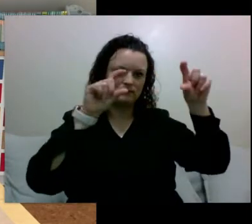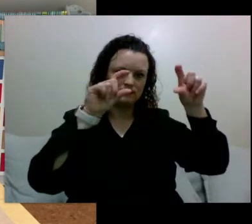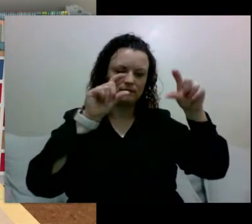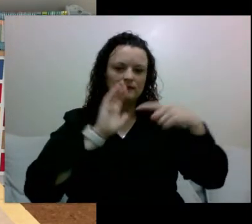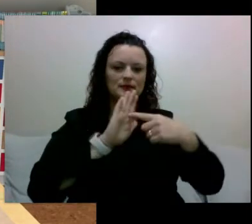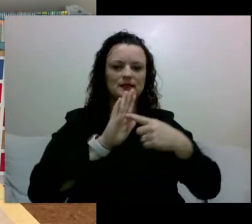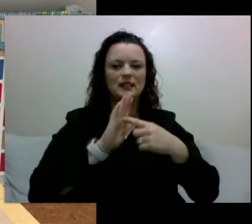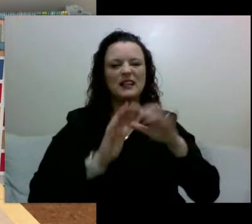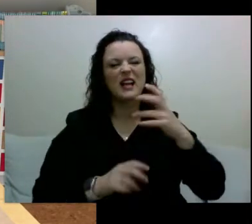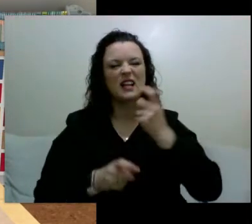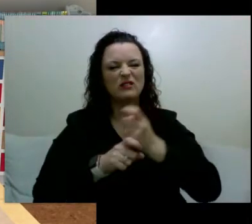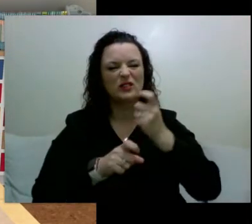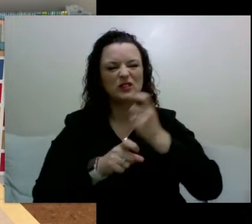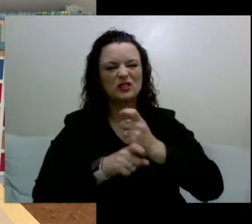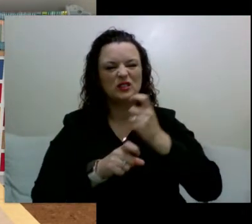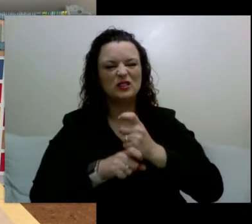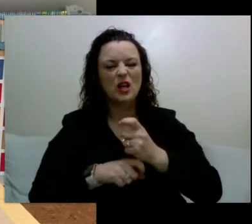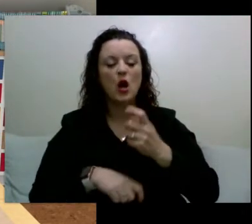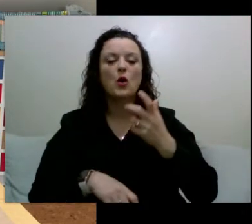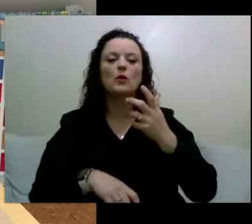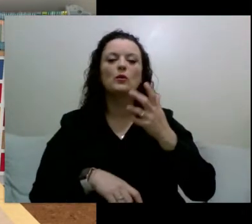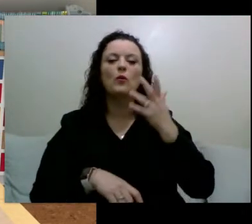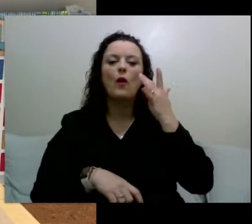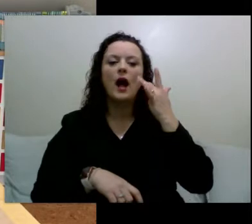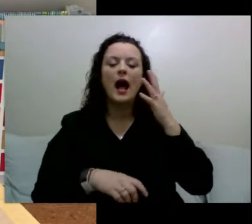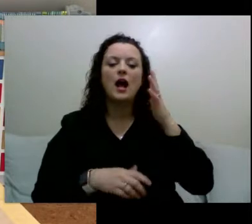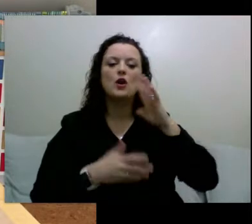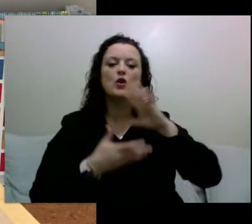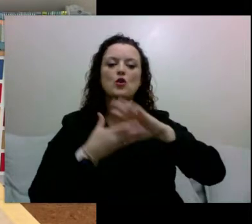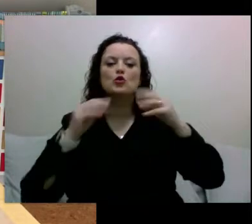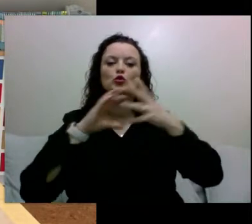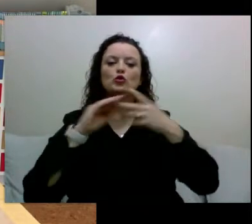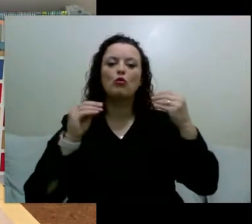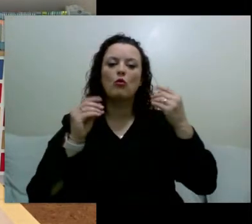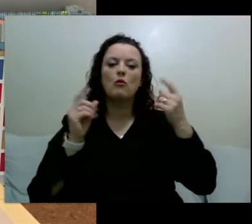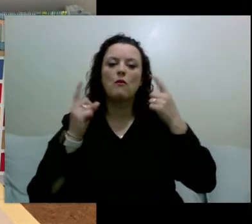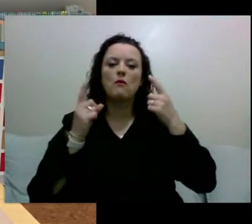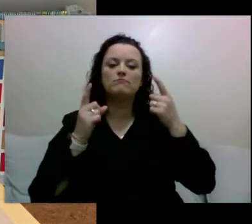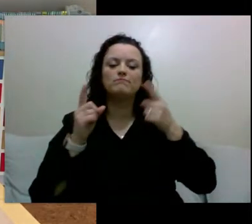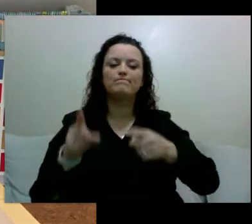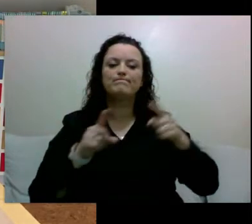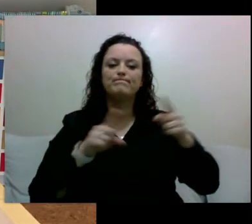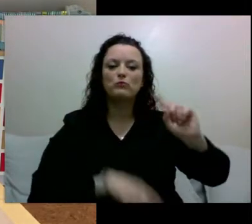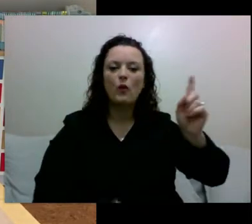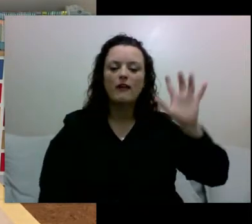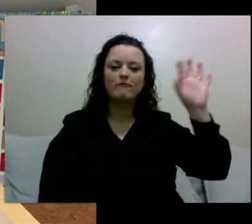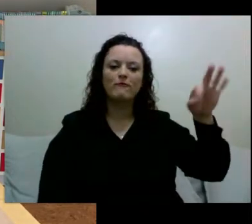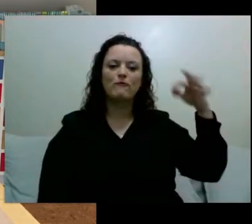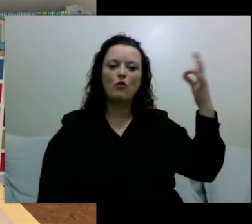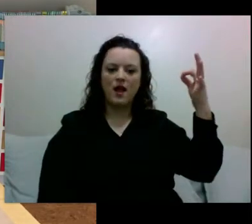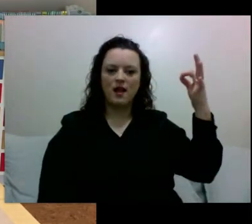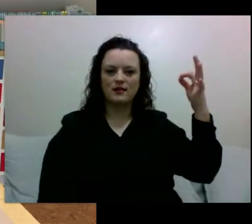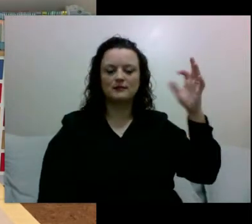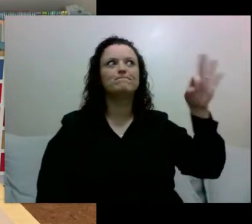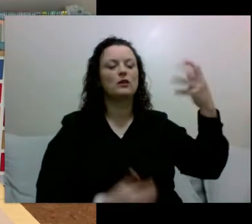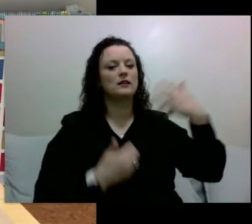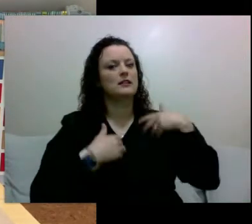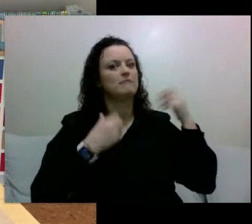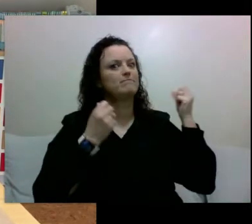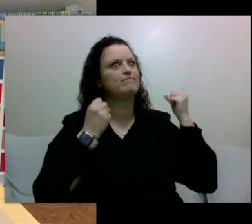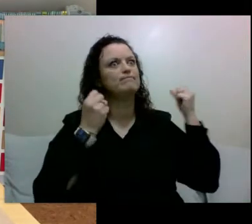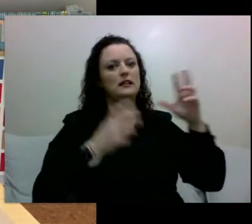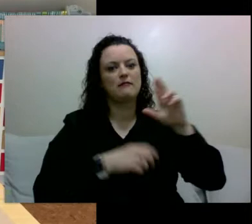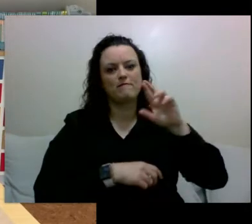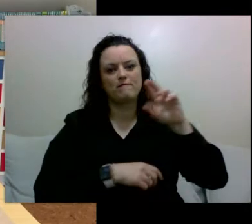this story takes place in France. In France, there are a lot of pharmacies. Every little town has a pharmacy. They have